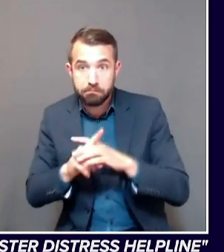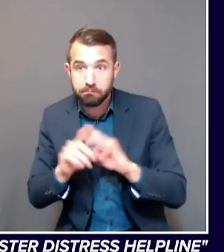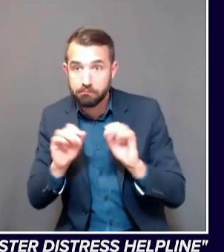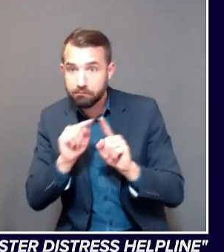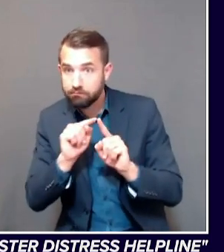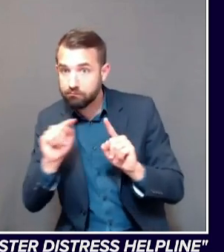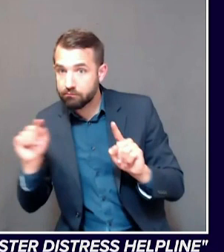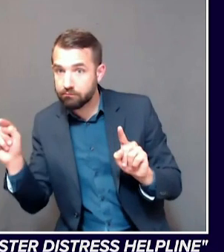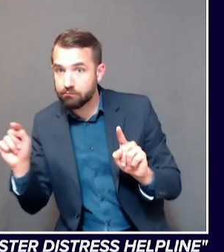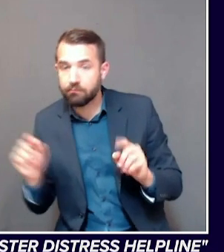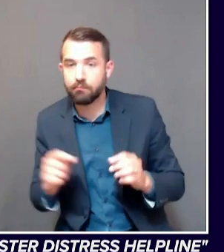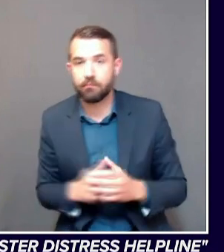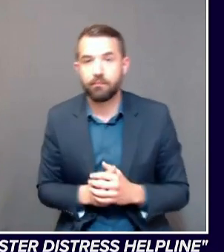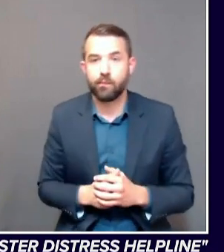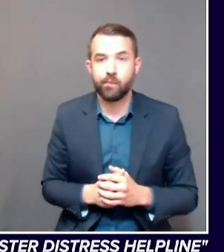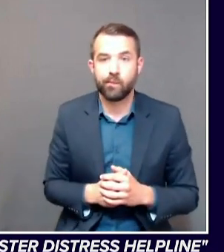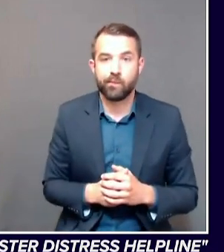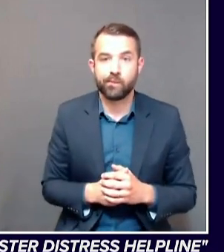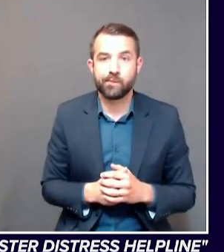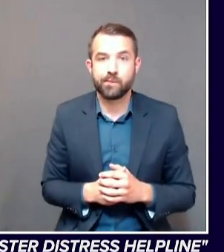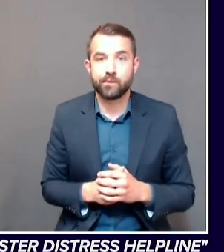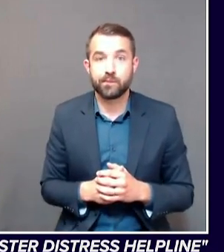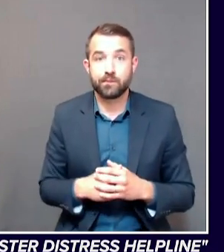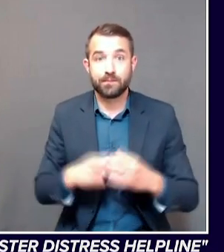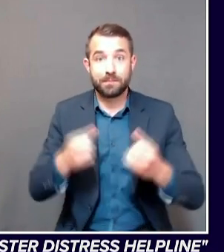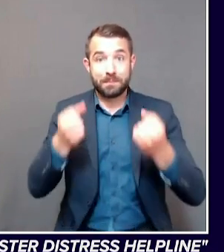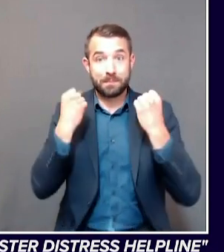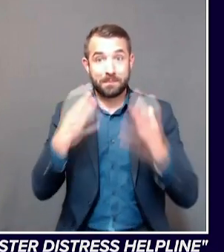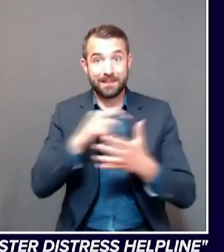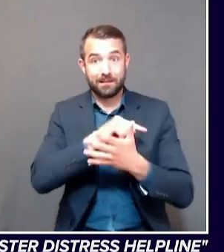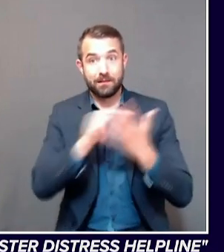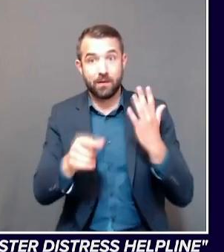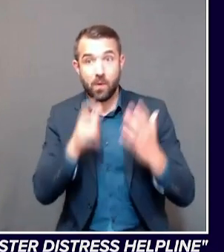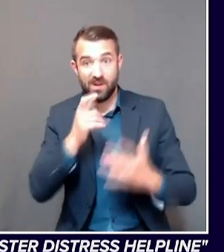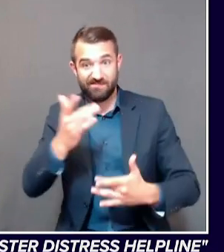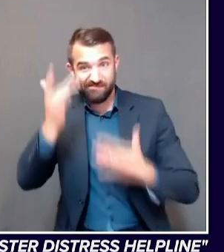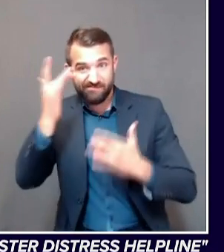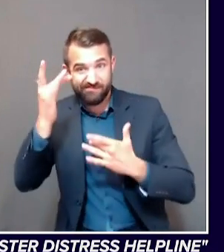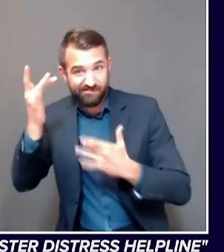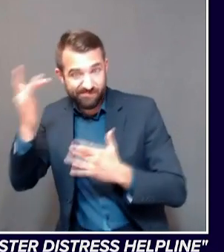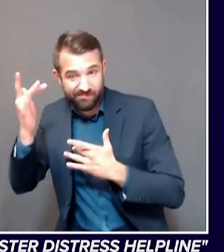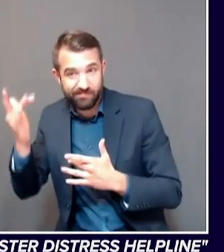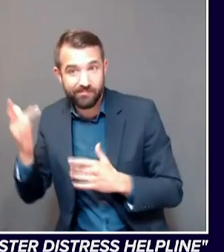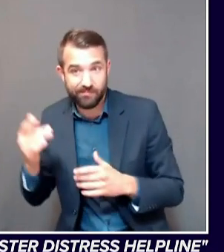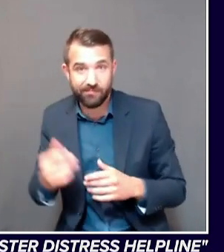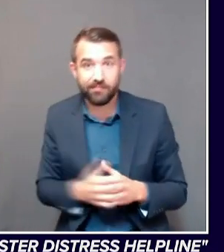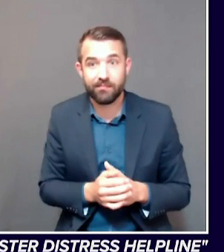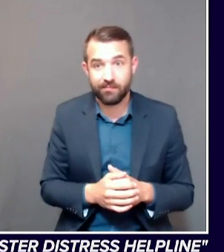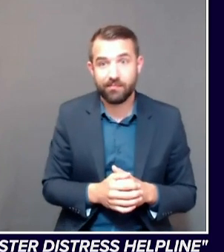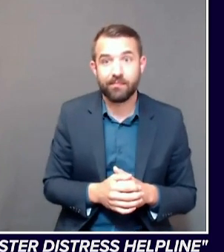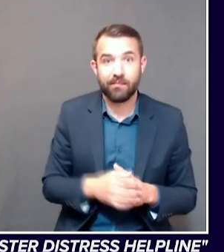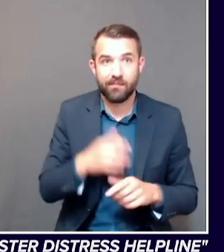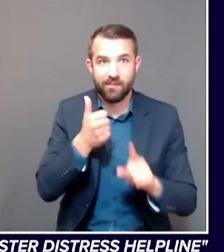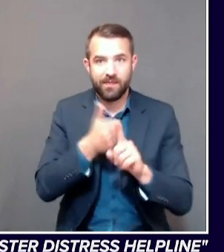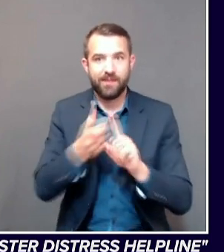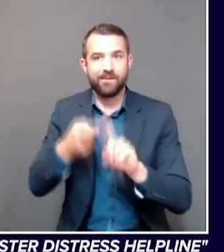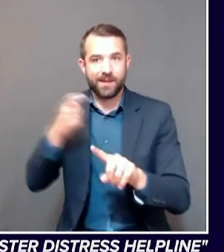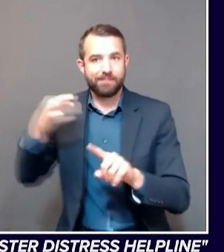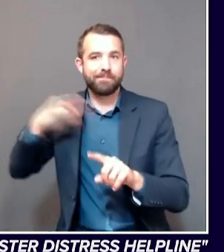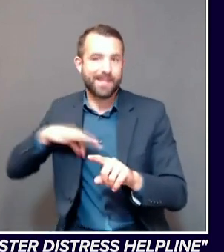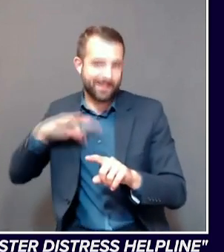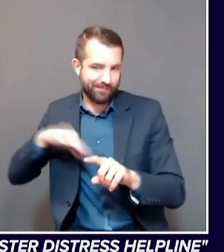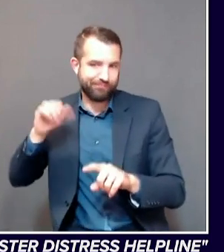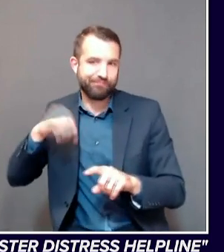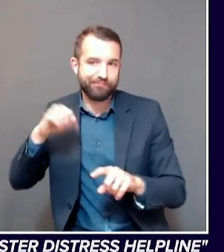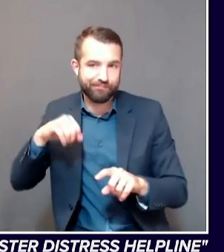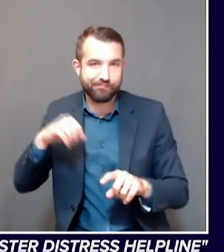is that many of the individuals who were affected happened to be from Maine itself. Another segment were from